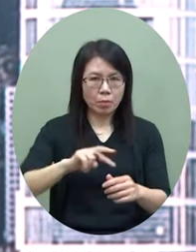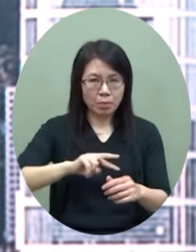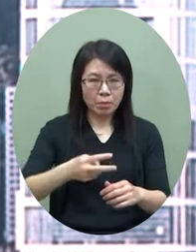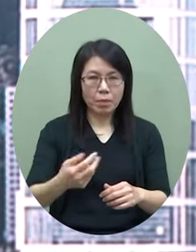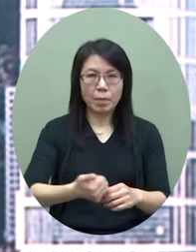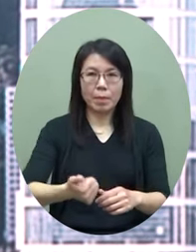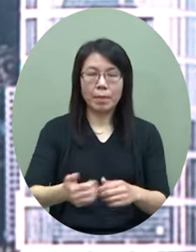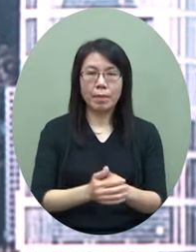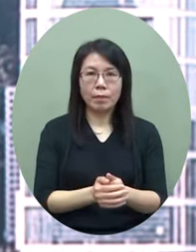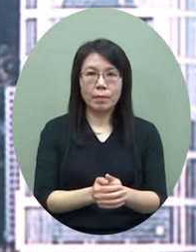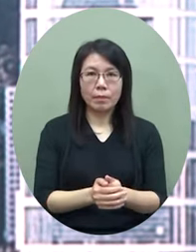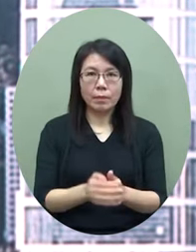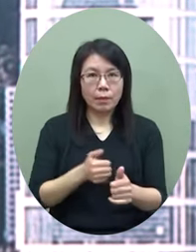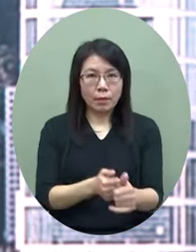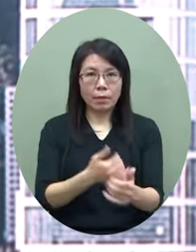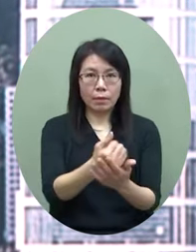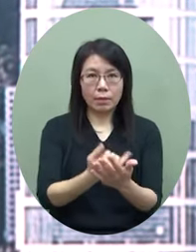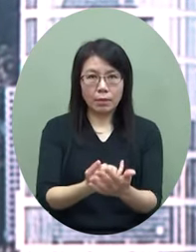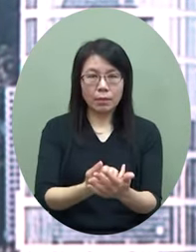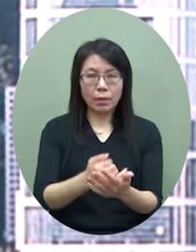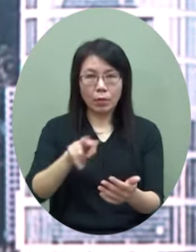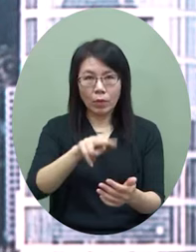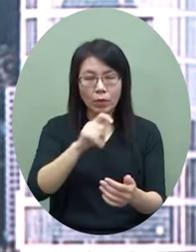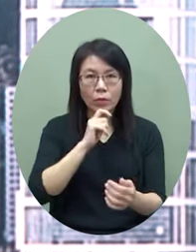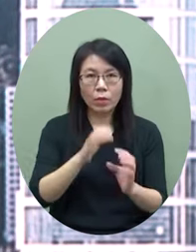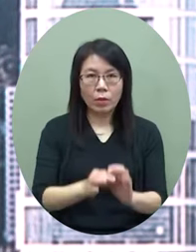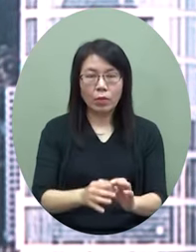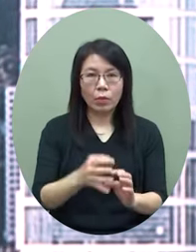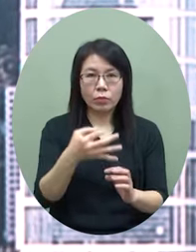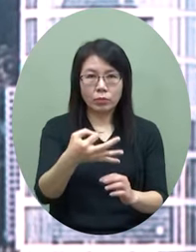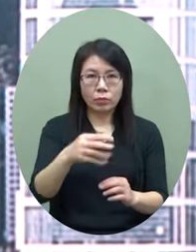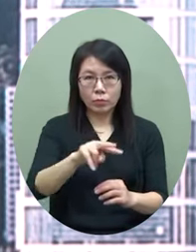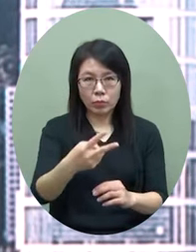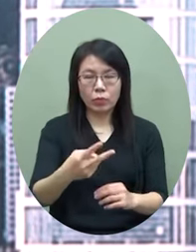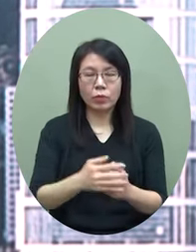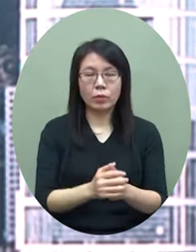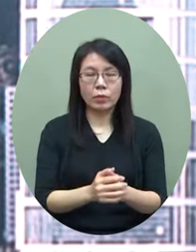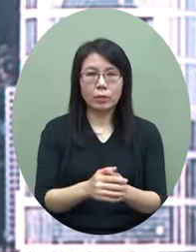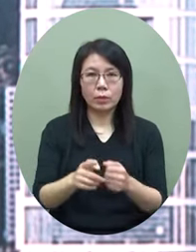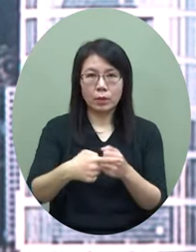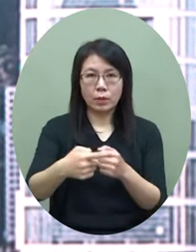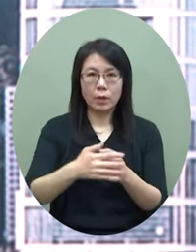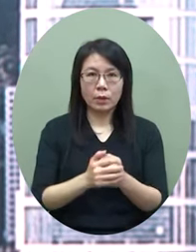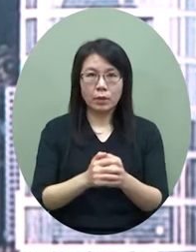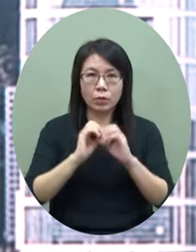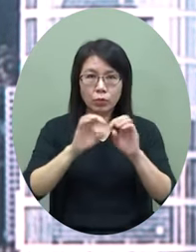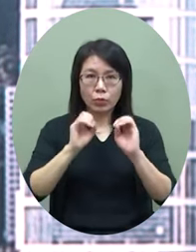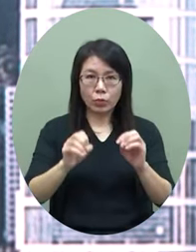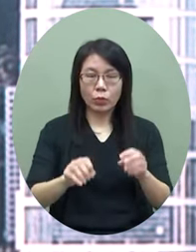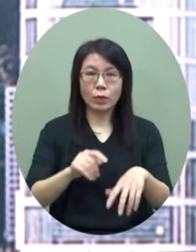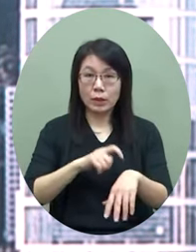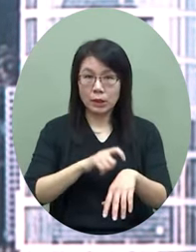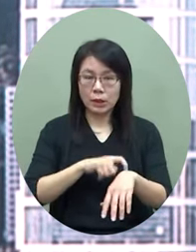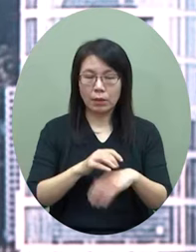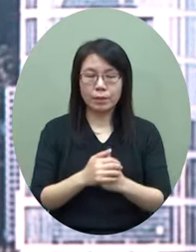have identified at least three areasthat we could improveone is in the announcementfor an operation like